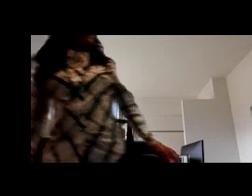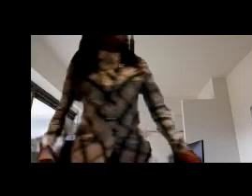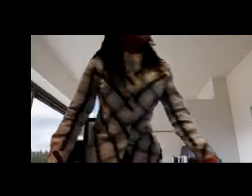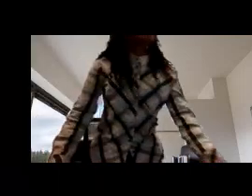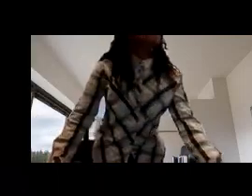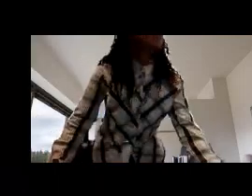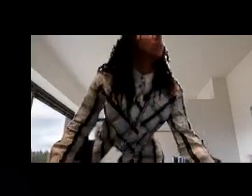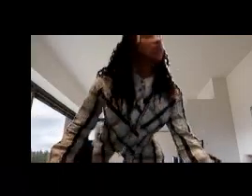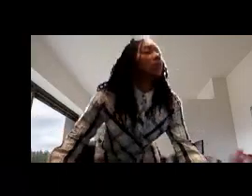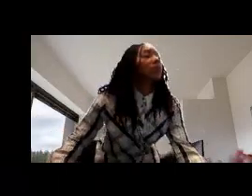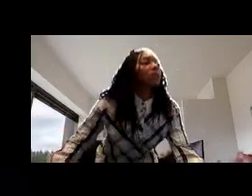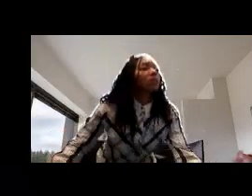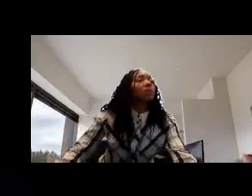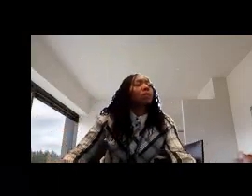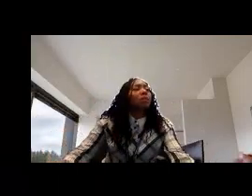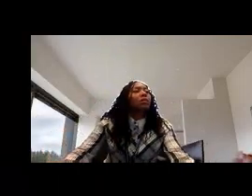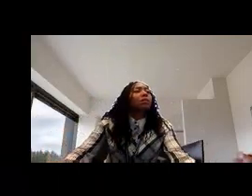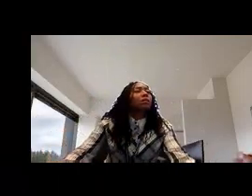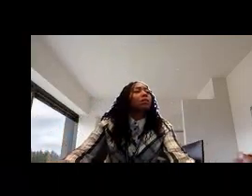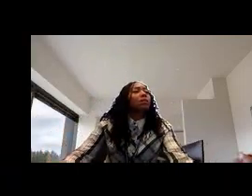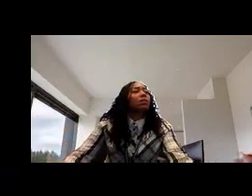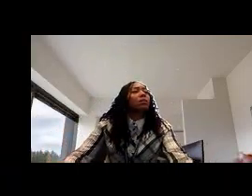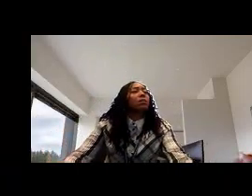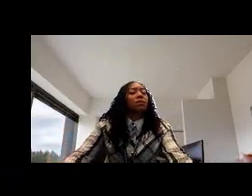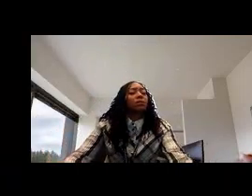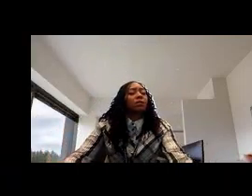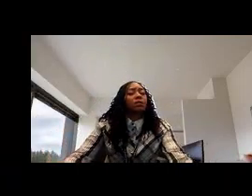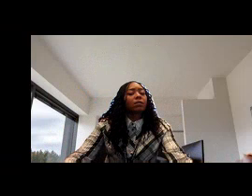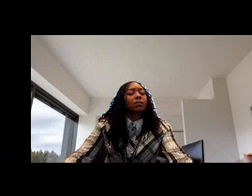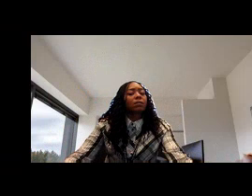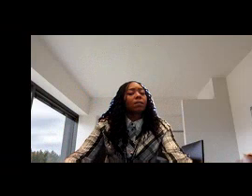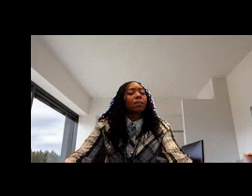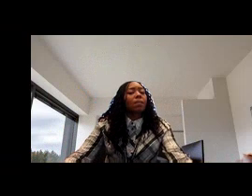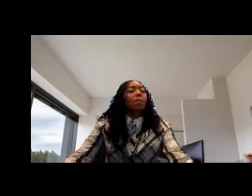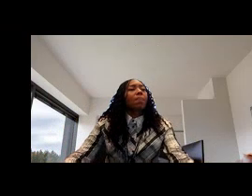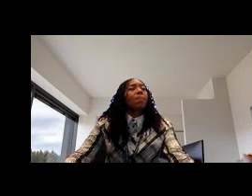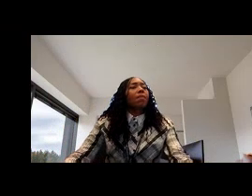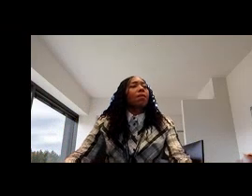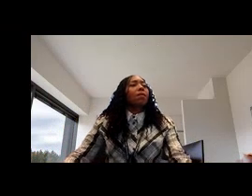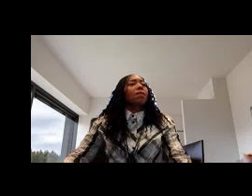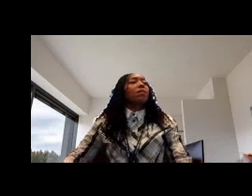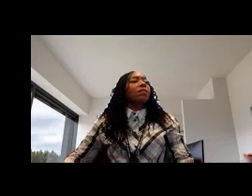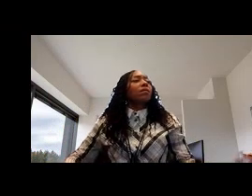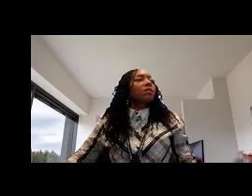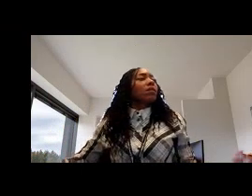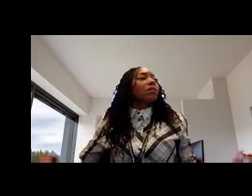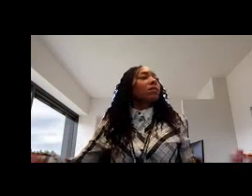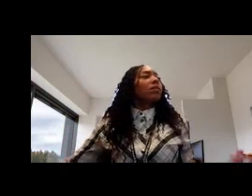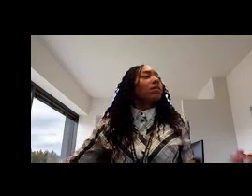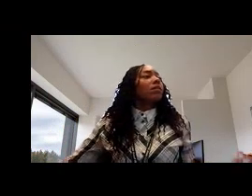So again, I would just sort of say that 2.2 has some interesting potential